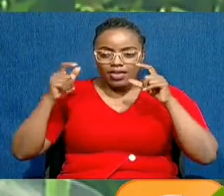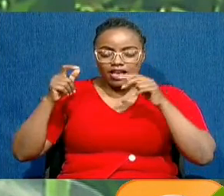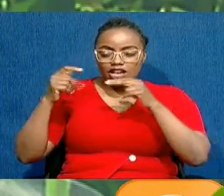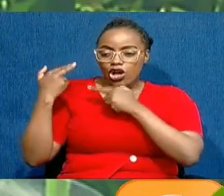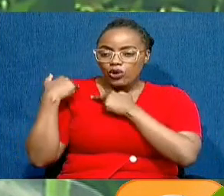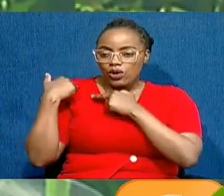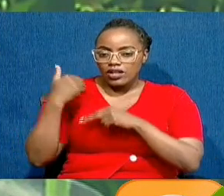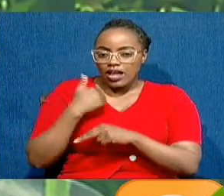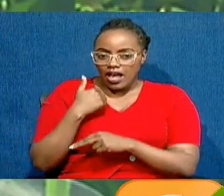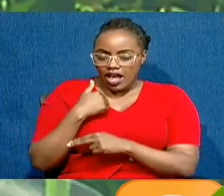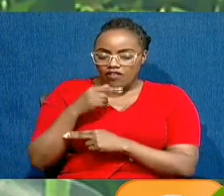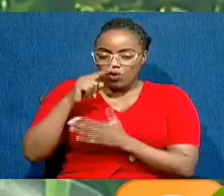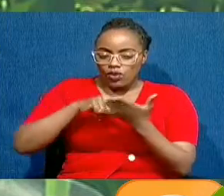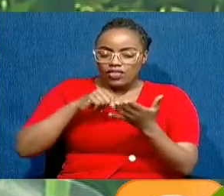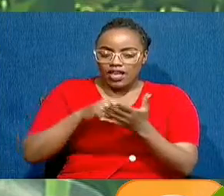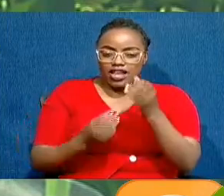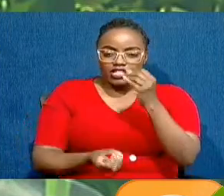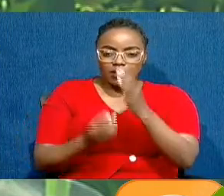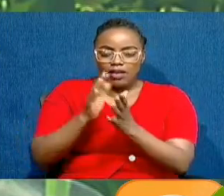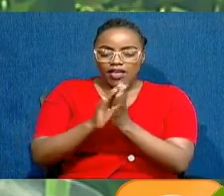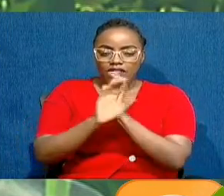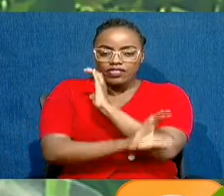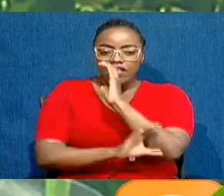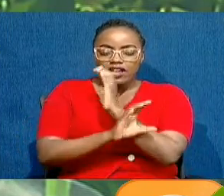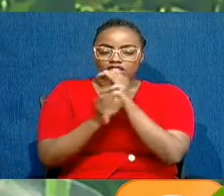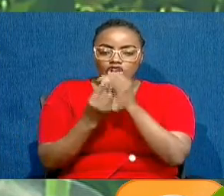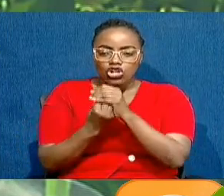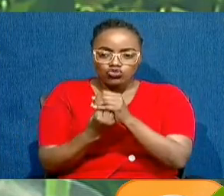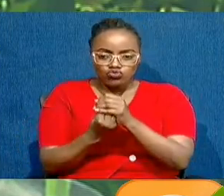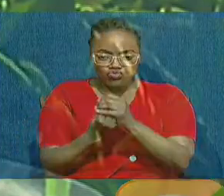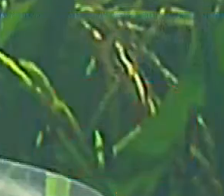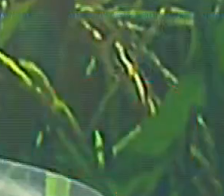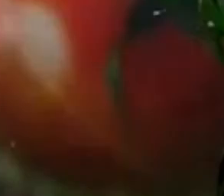gap between rice production and the country's growing demand.